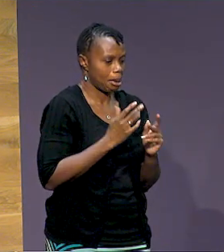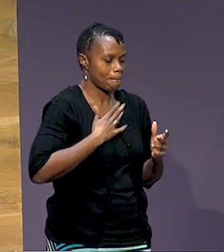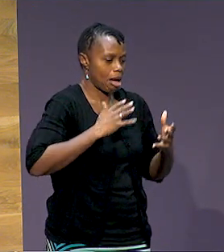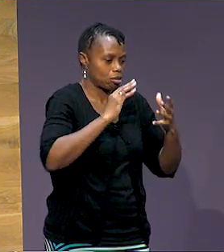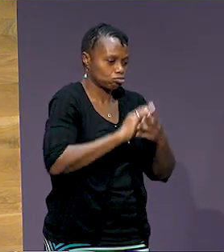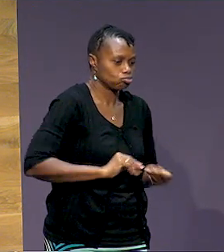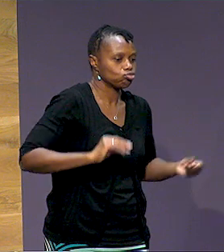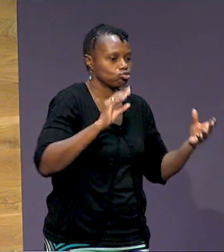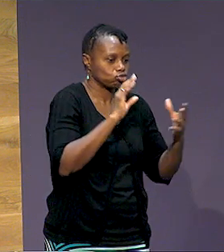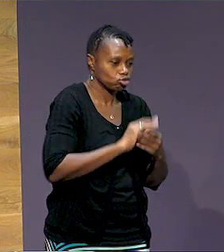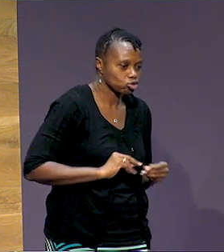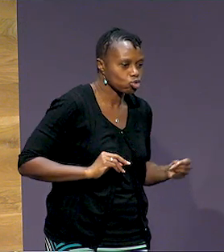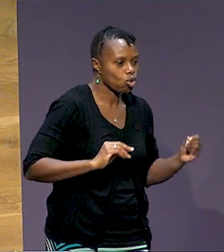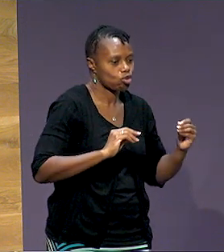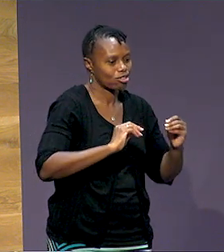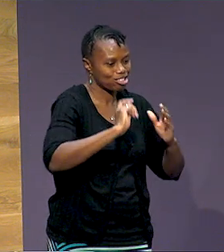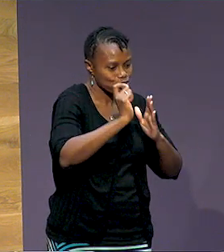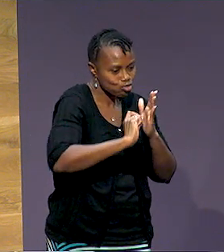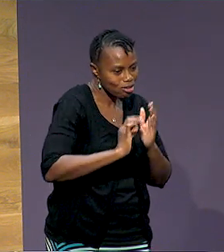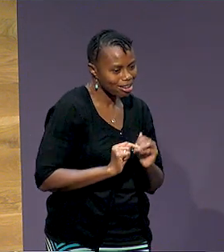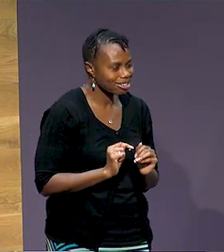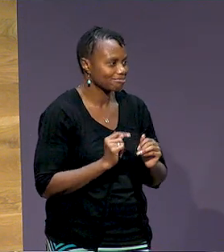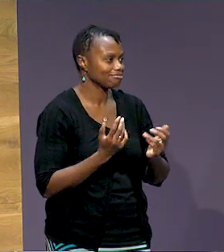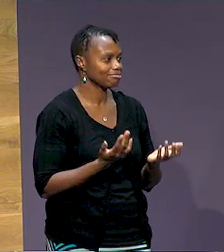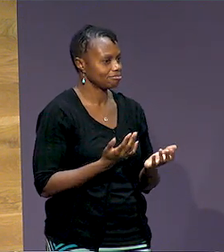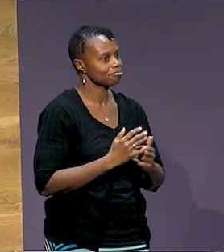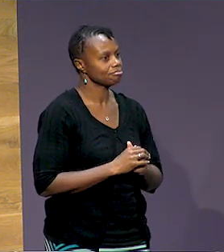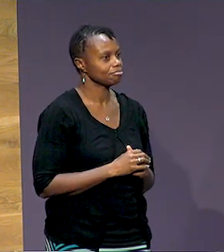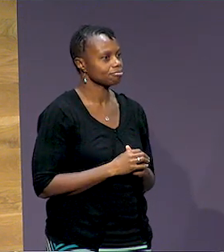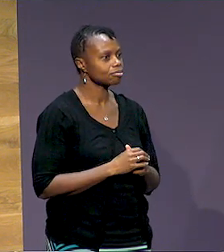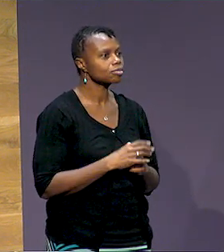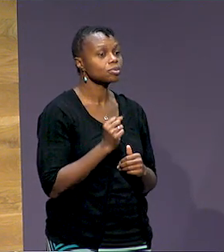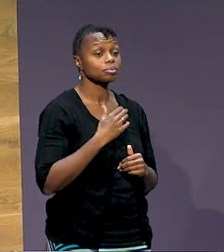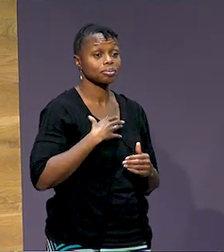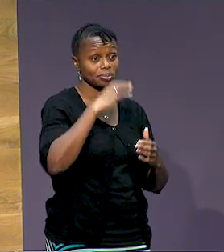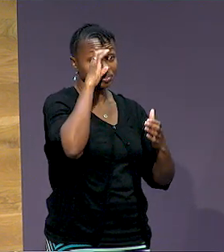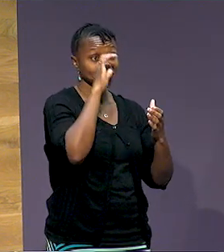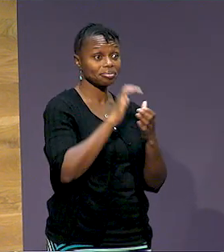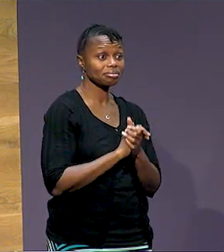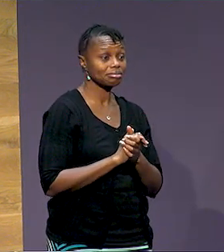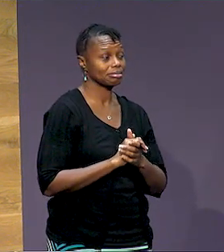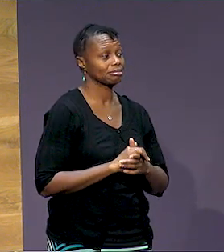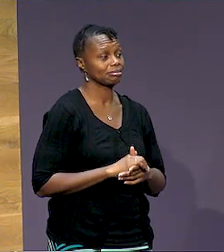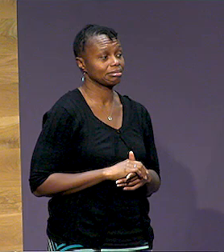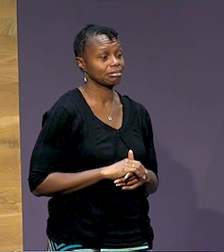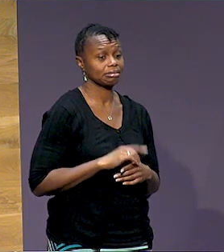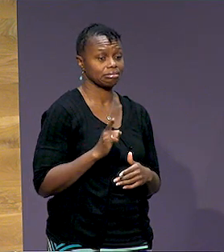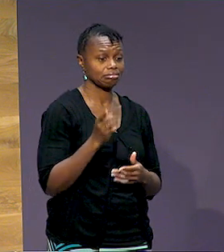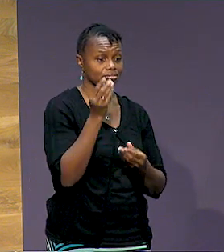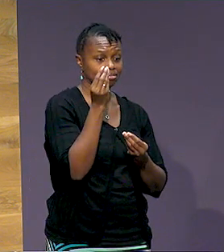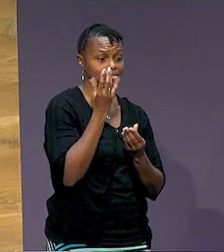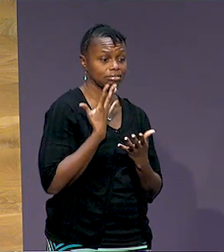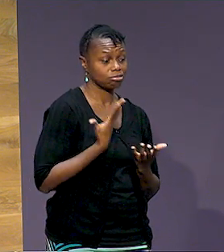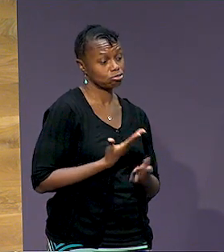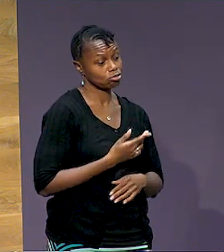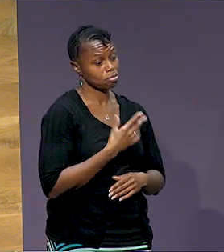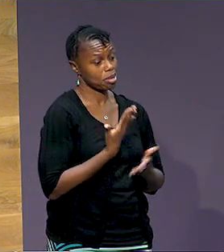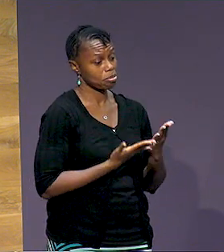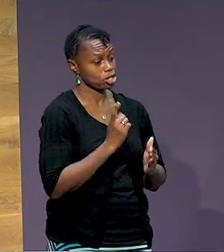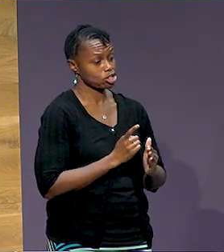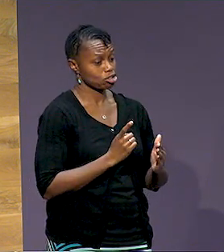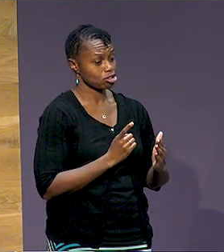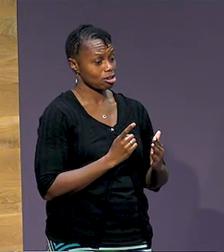answers, trying to give people an argument. So my husband was like, man, maybe you should just put those two worlds